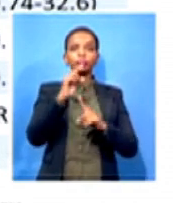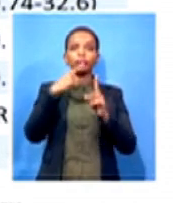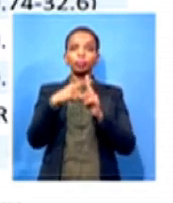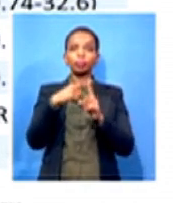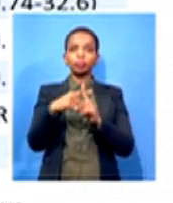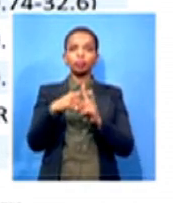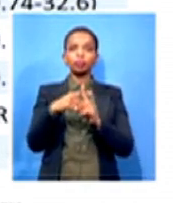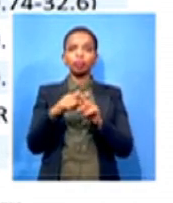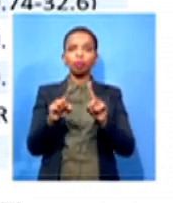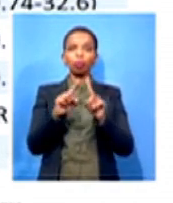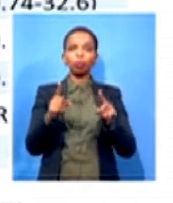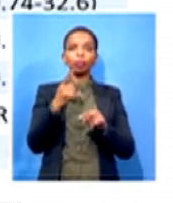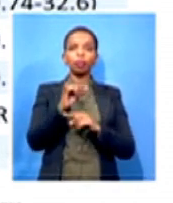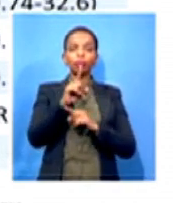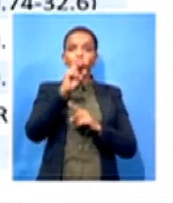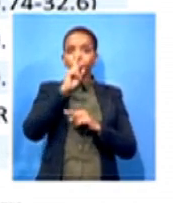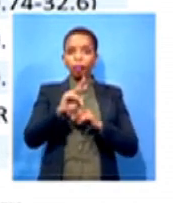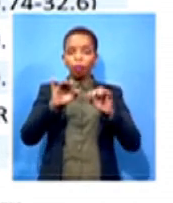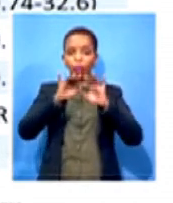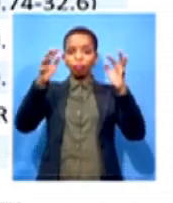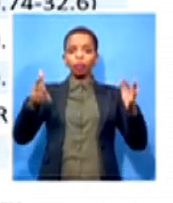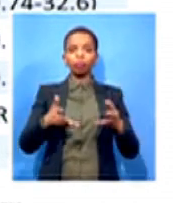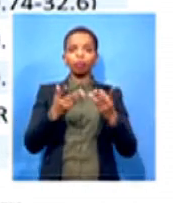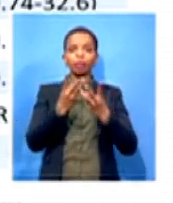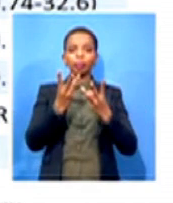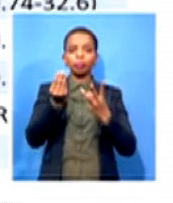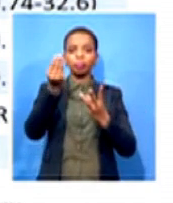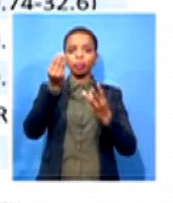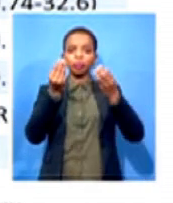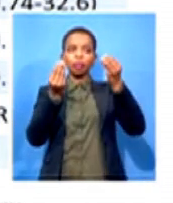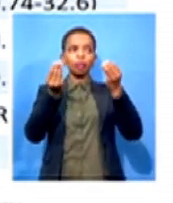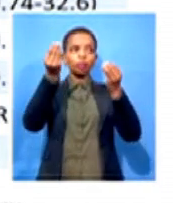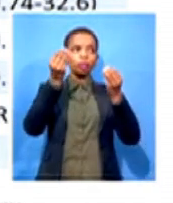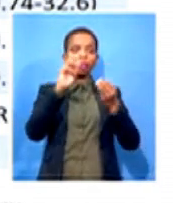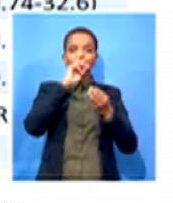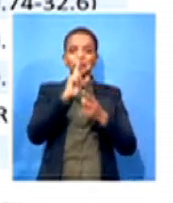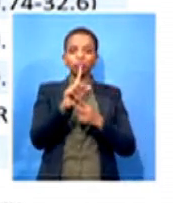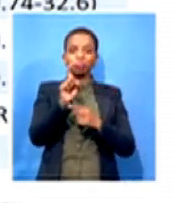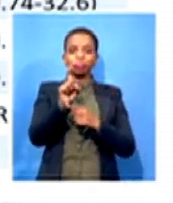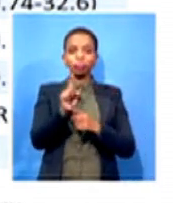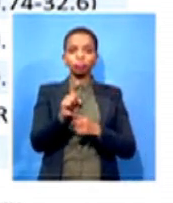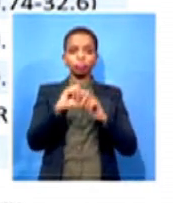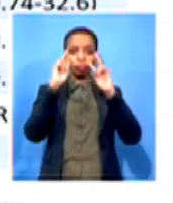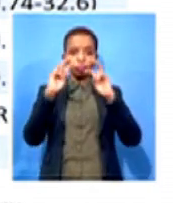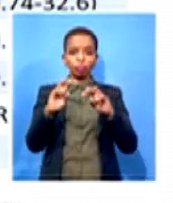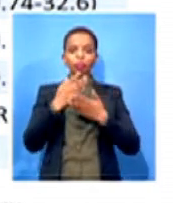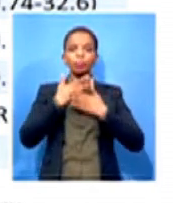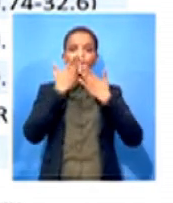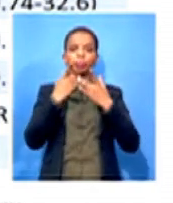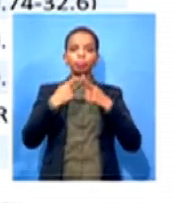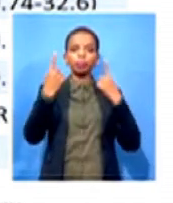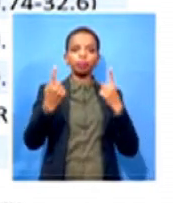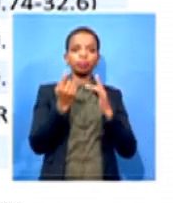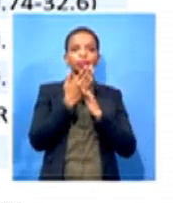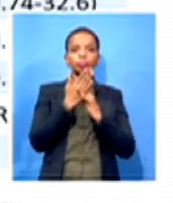study, even looking at the contact tracing, suggested that there's no difference between children and adults in terms of their